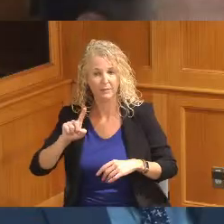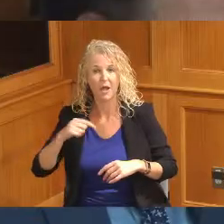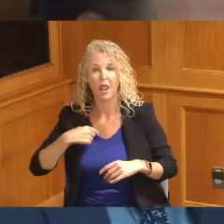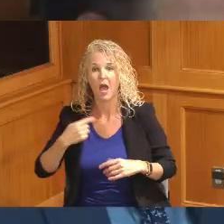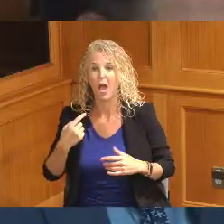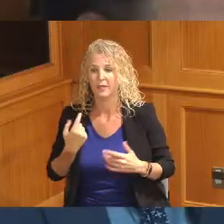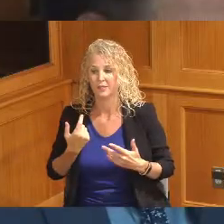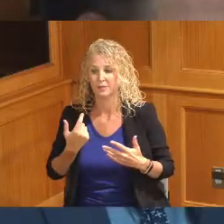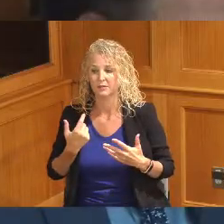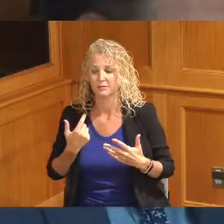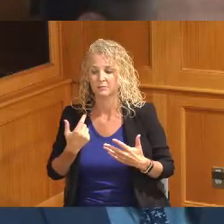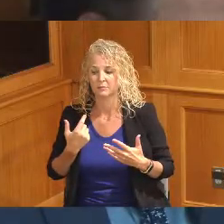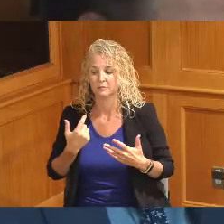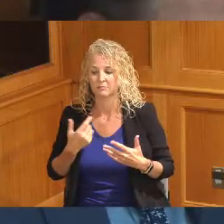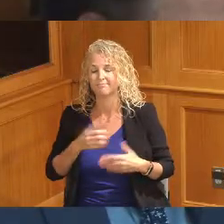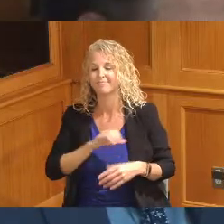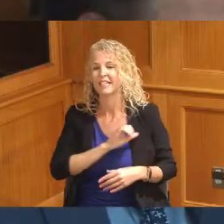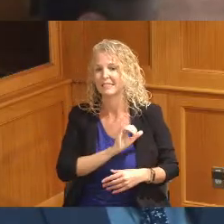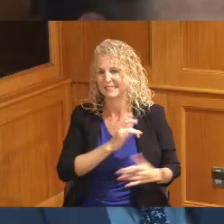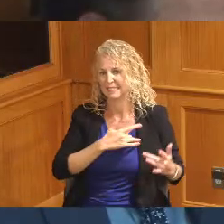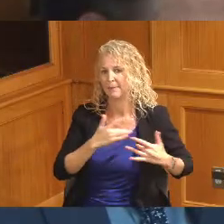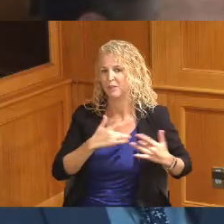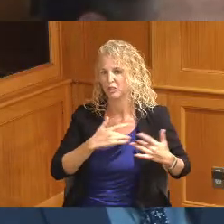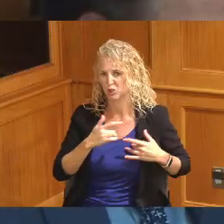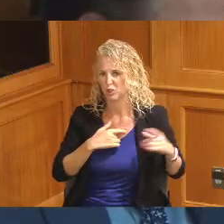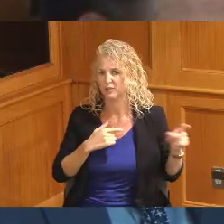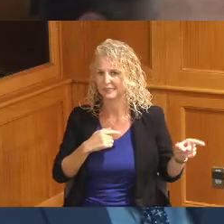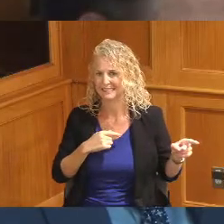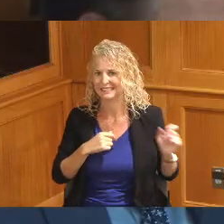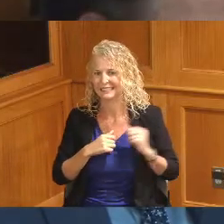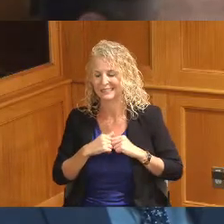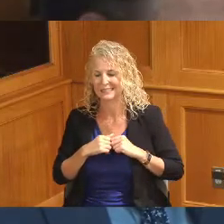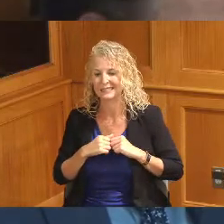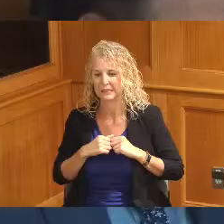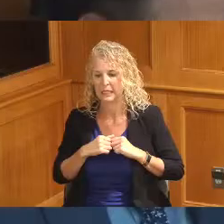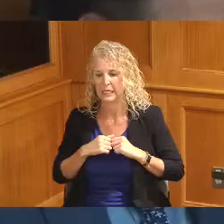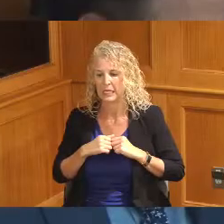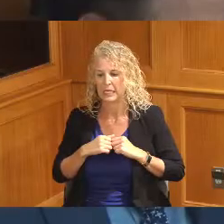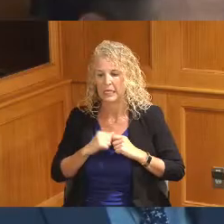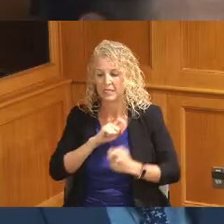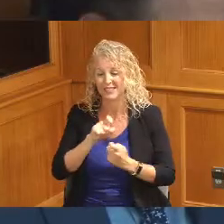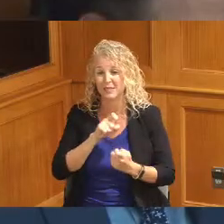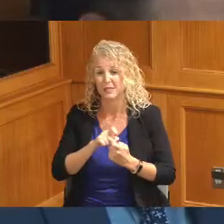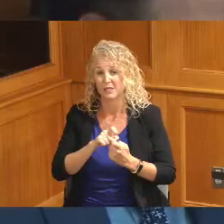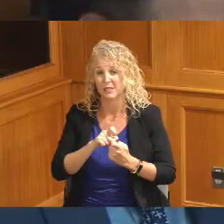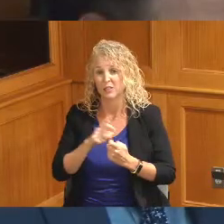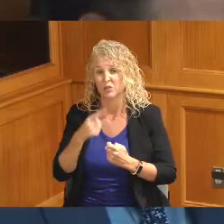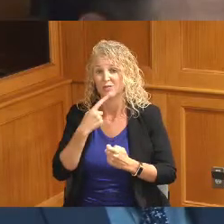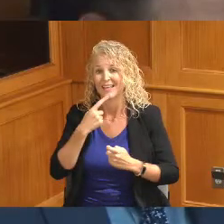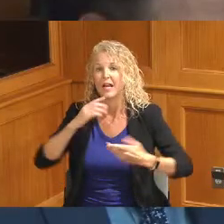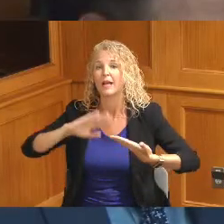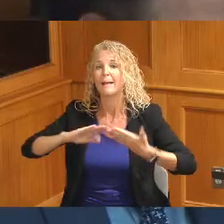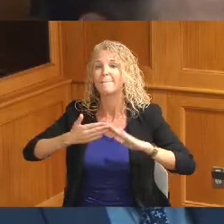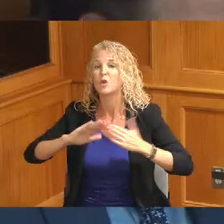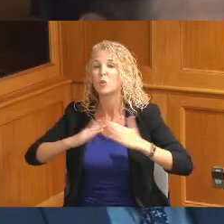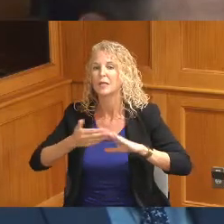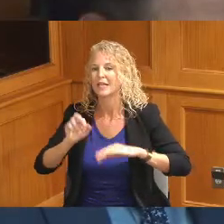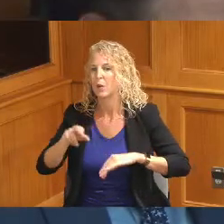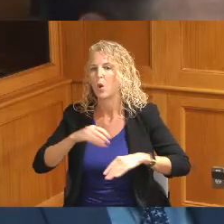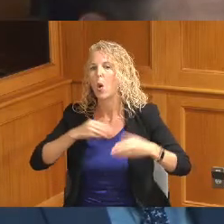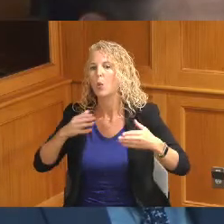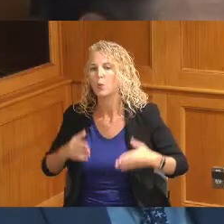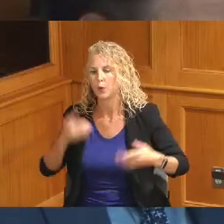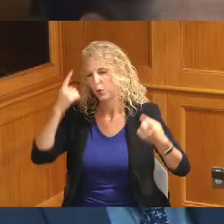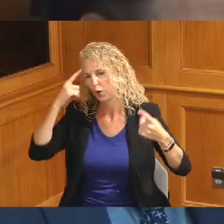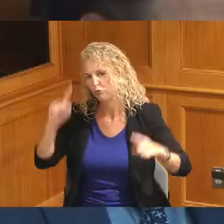do share the concerns of my colleagues, particularly when we say the community or the